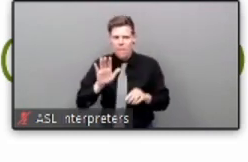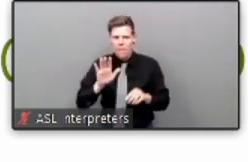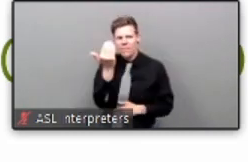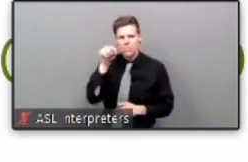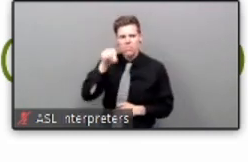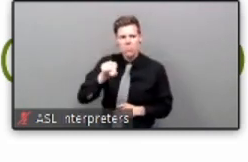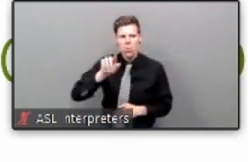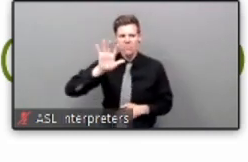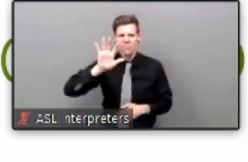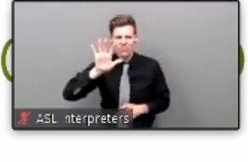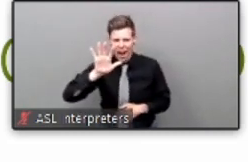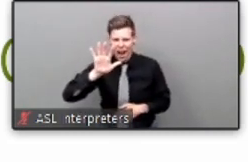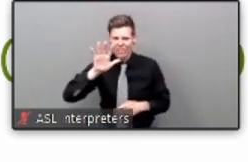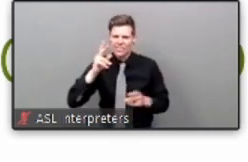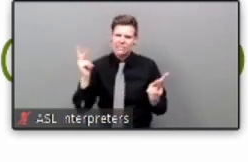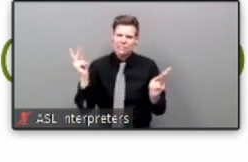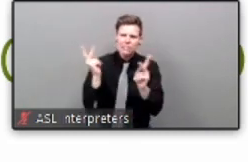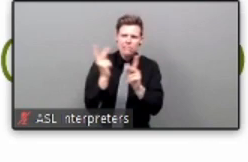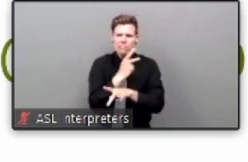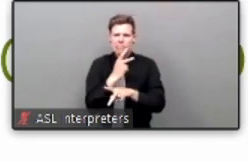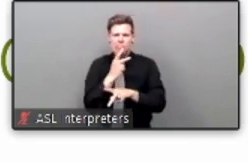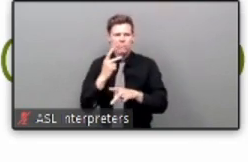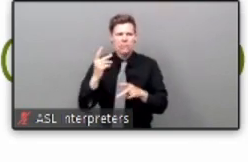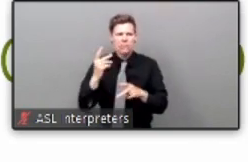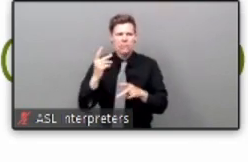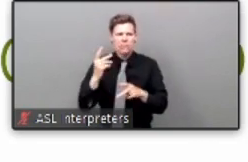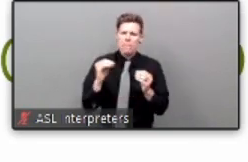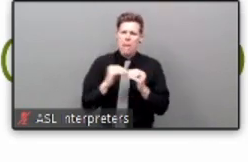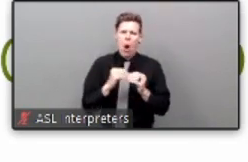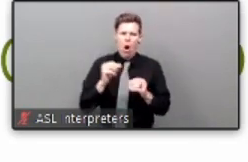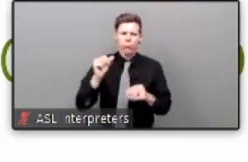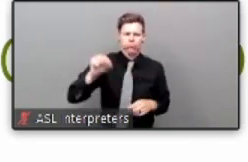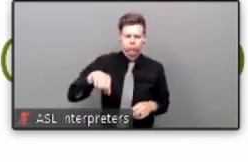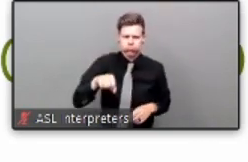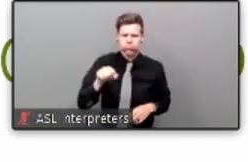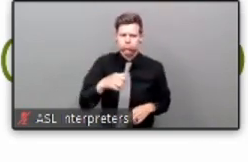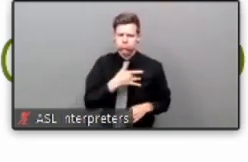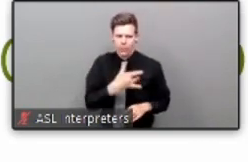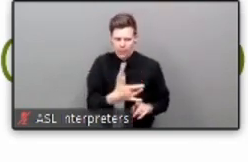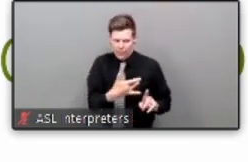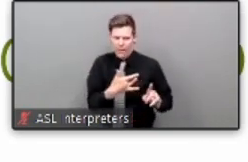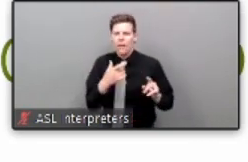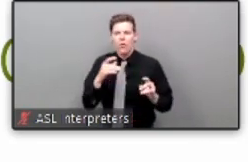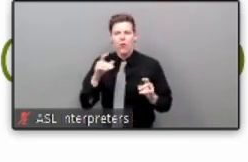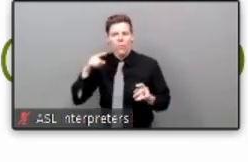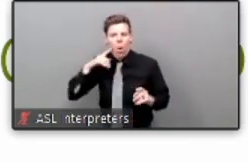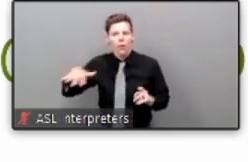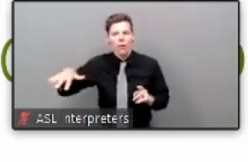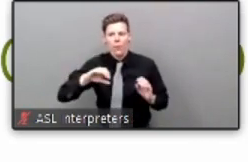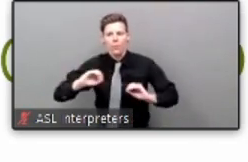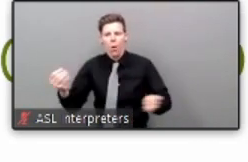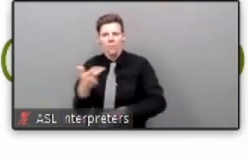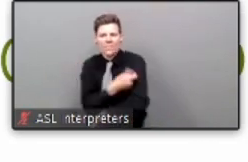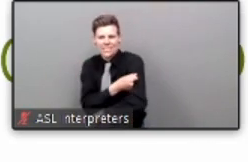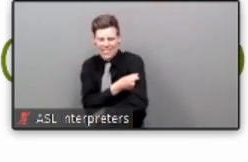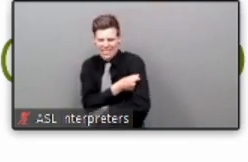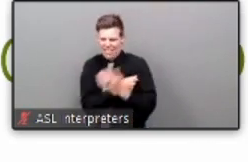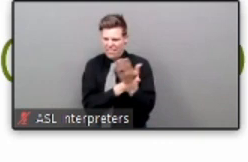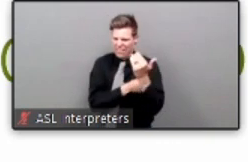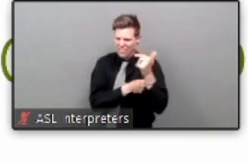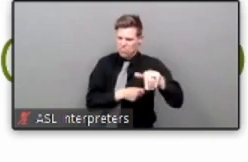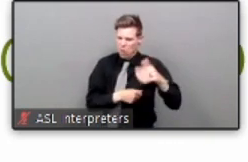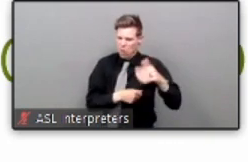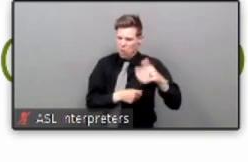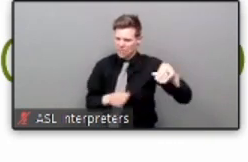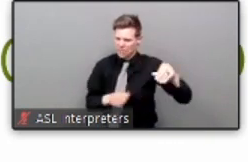coronavirus if you're unvaccinated than if you're vaccinated. Next slide looks at hospitalizations. And you can